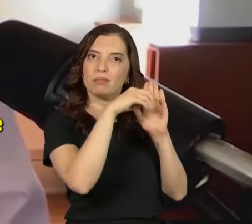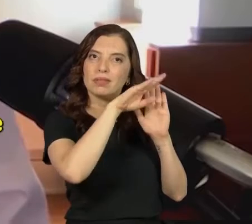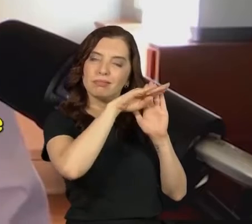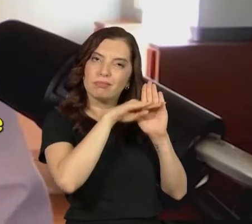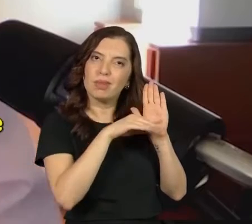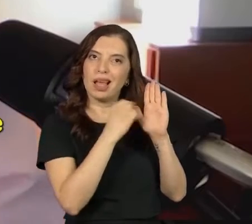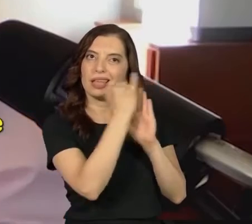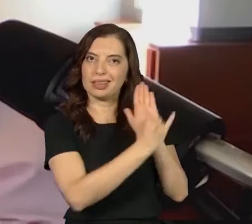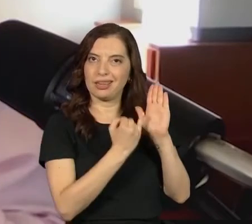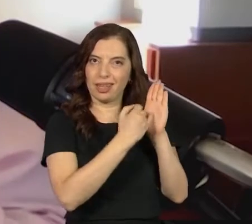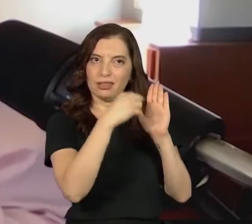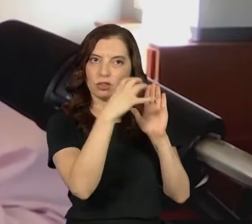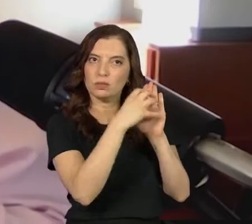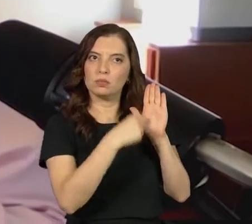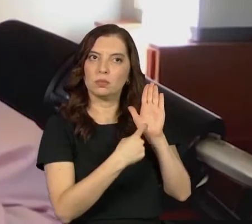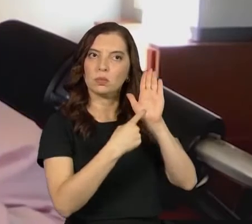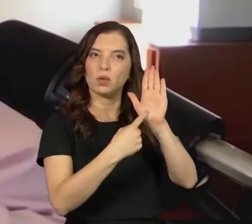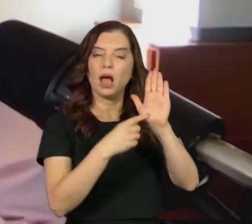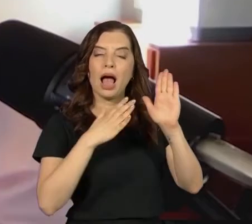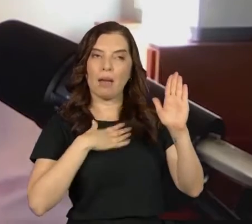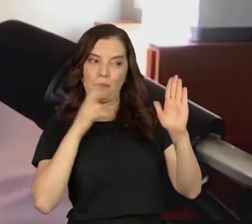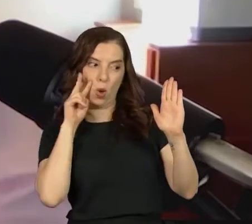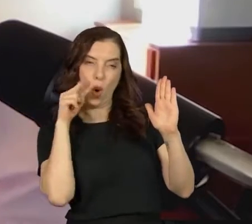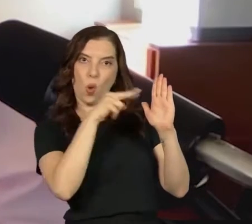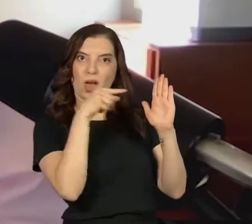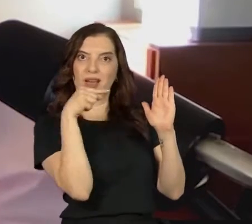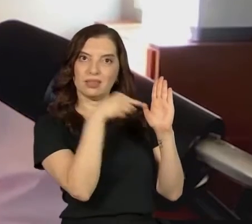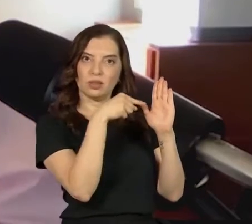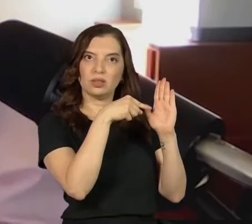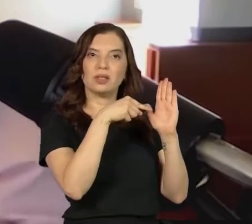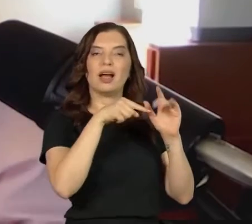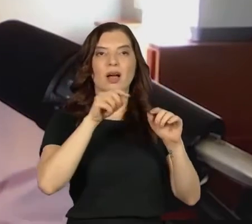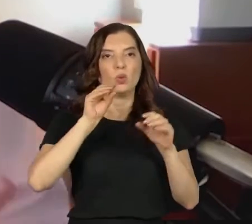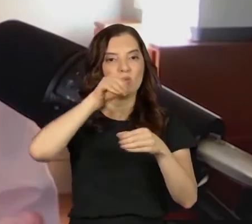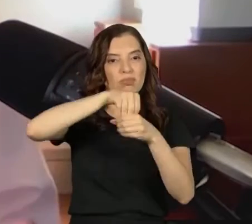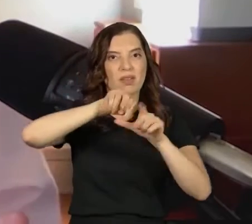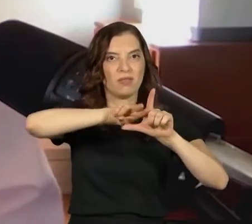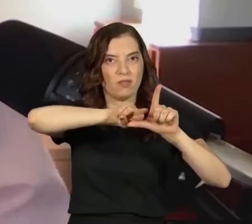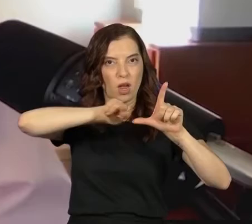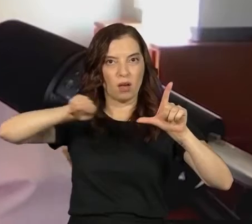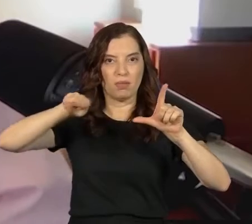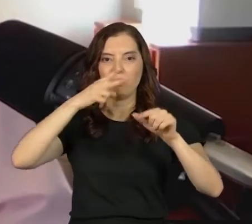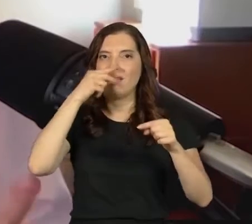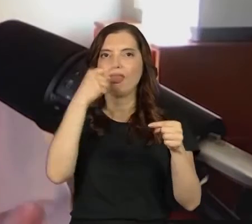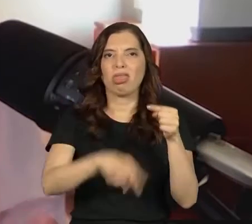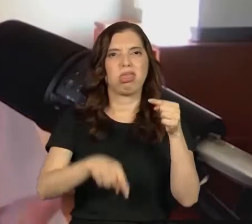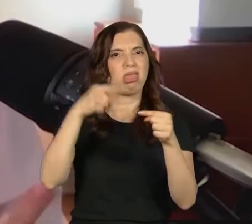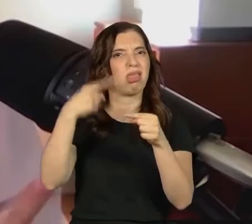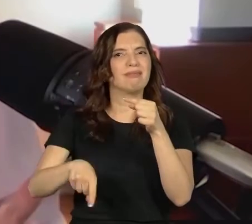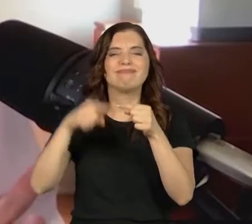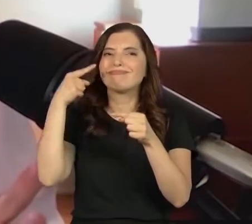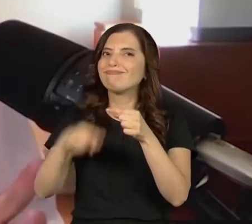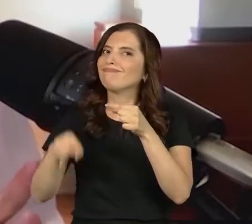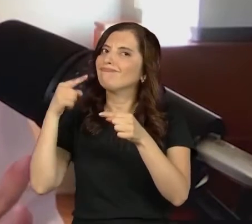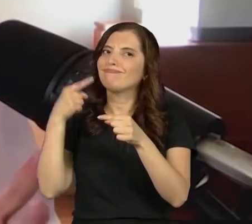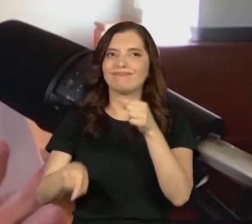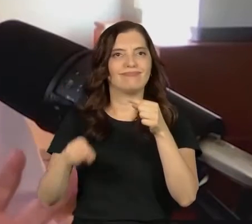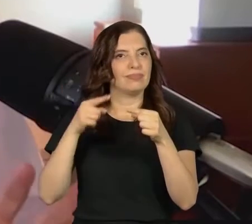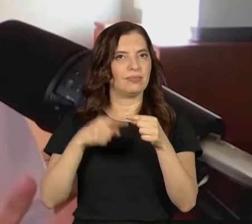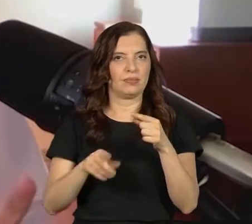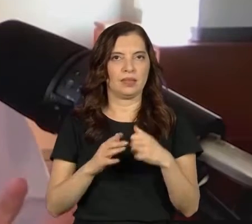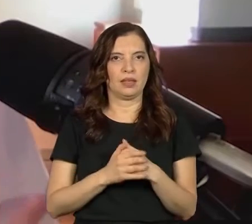on. Now, my view is that these platforms are wildly inappropriate